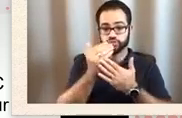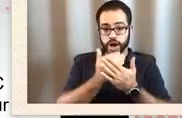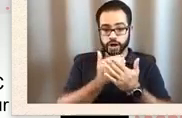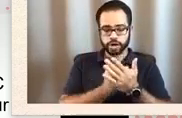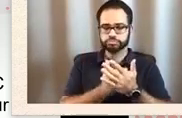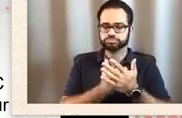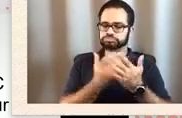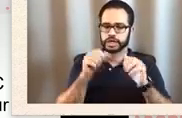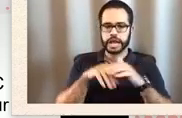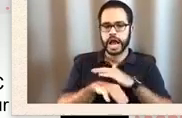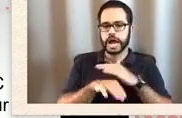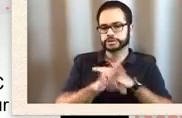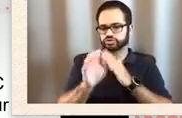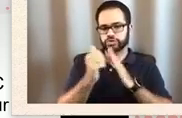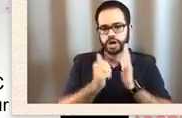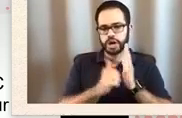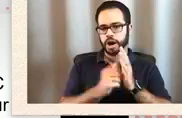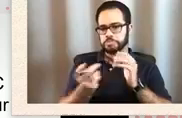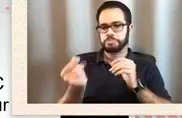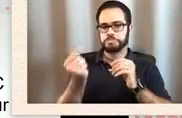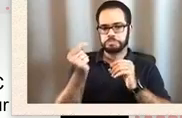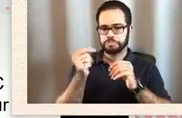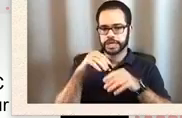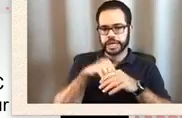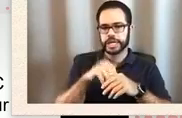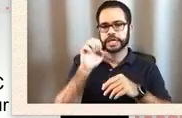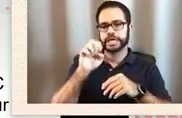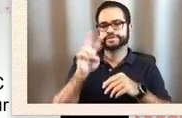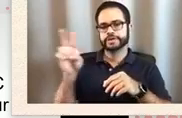see your record in the EVV mobile site.